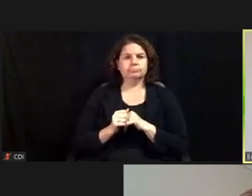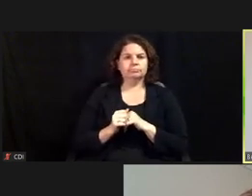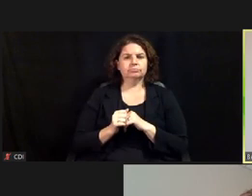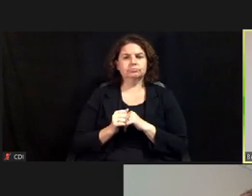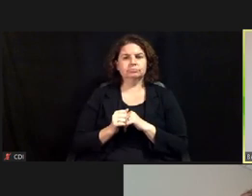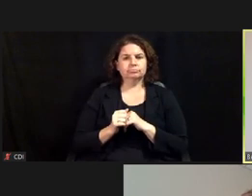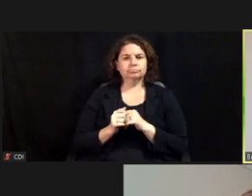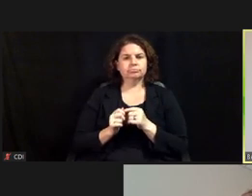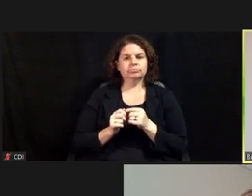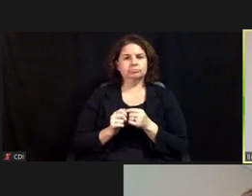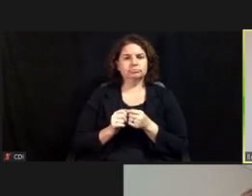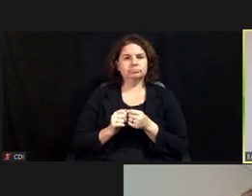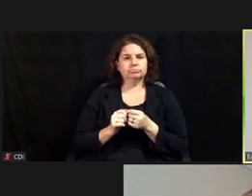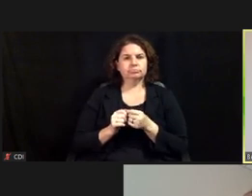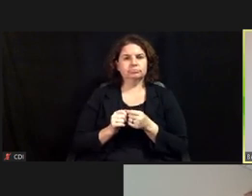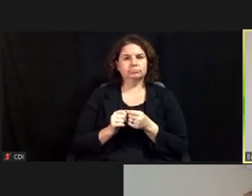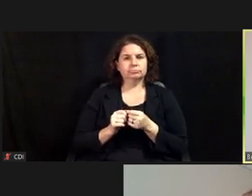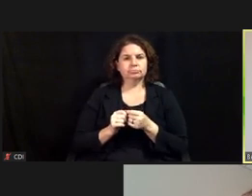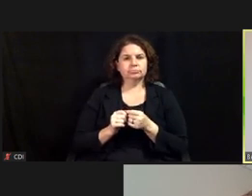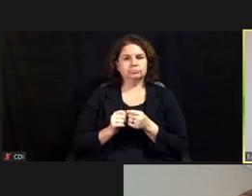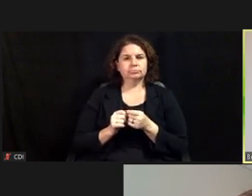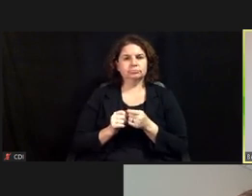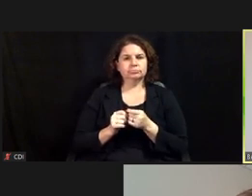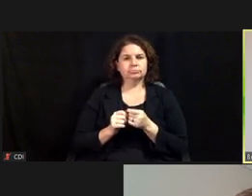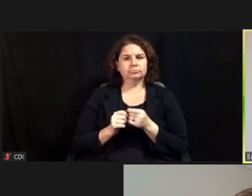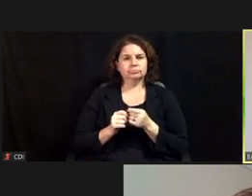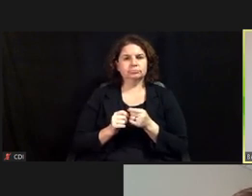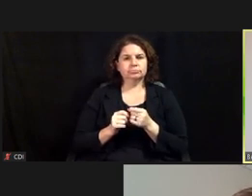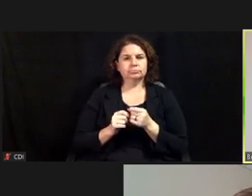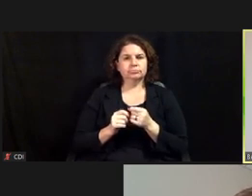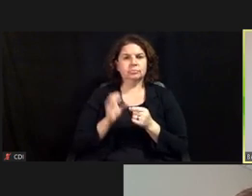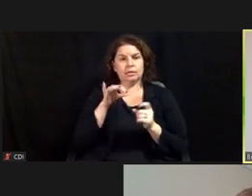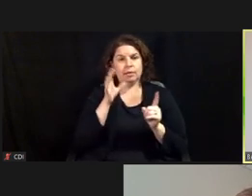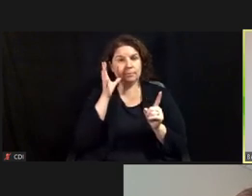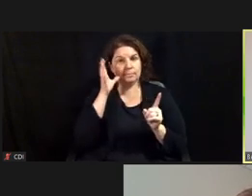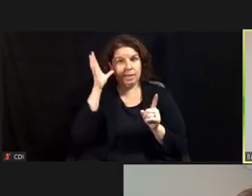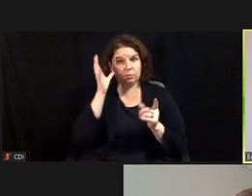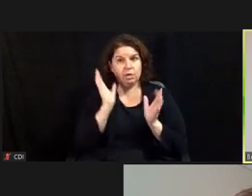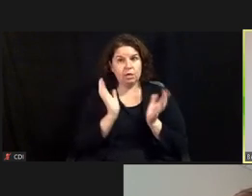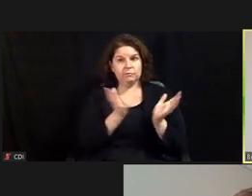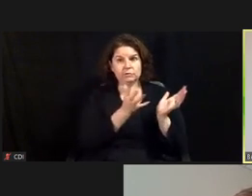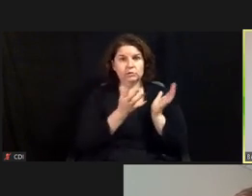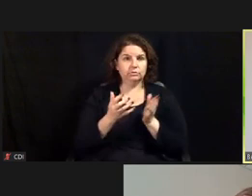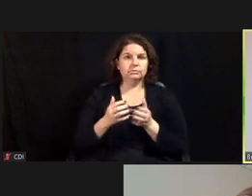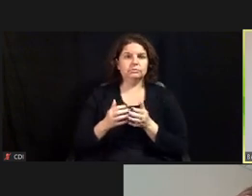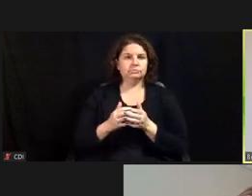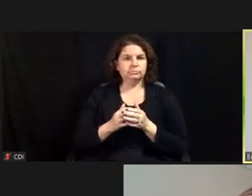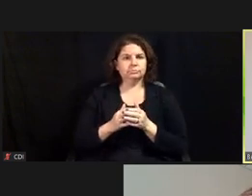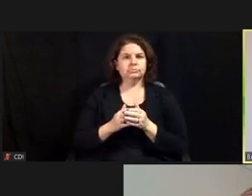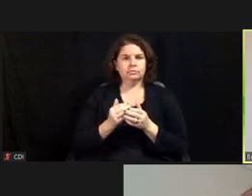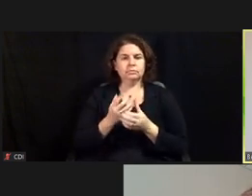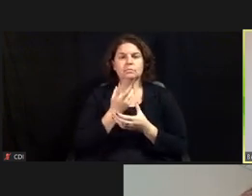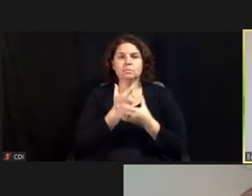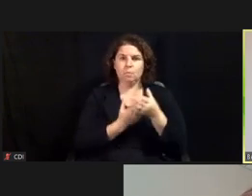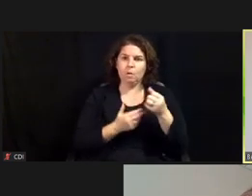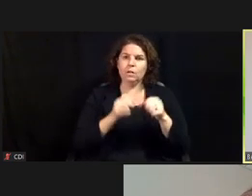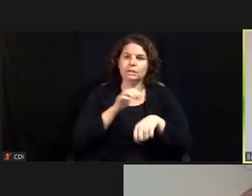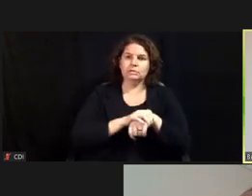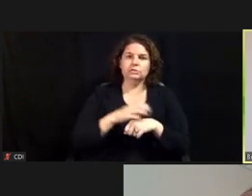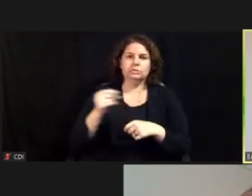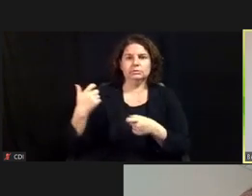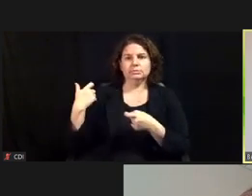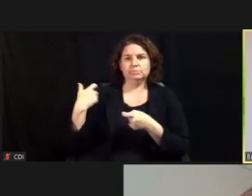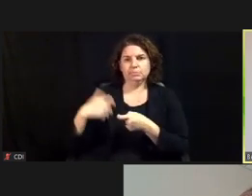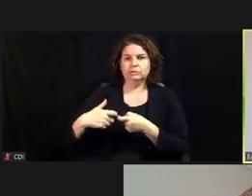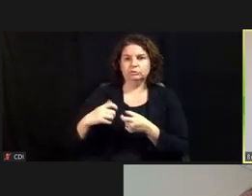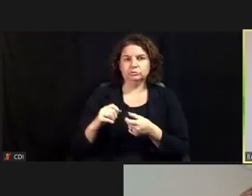that these parent conversations are offered in English and Spanish. The other thing that I want to